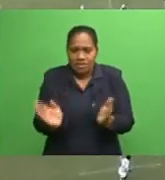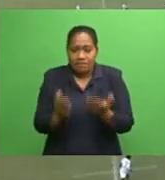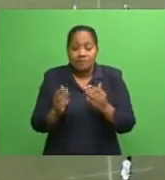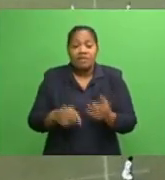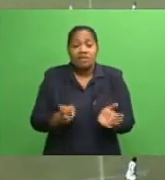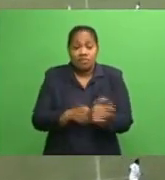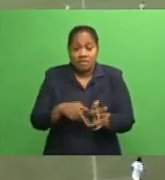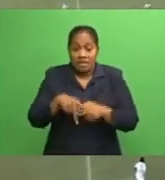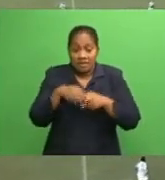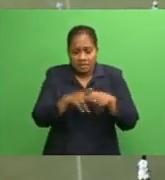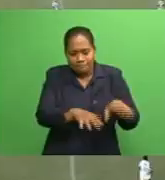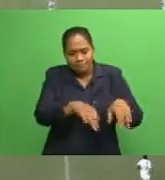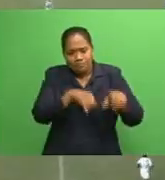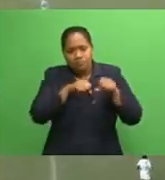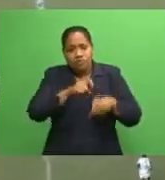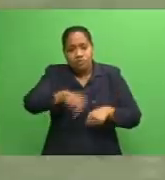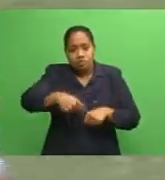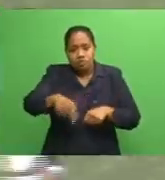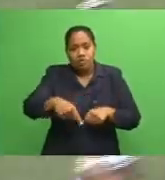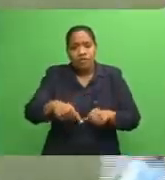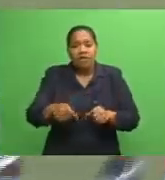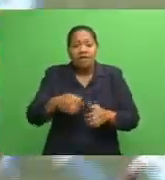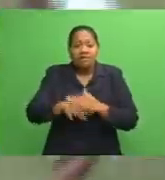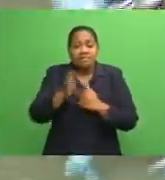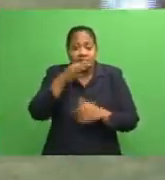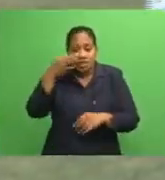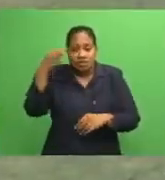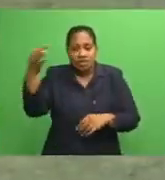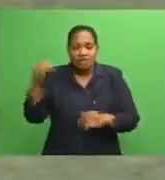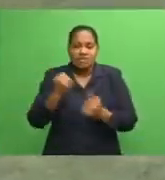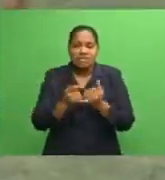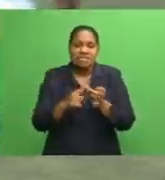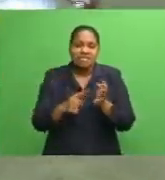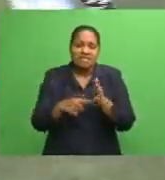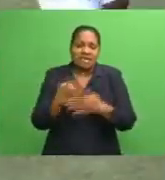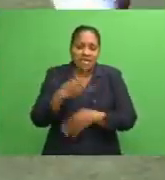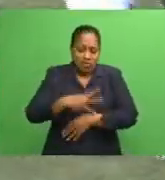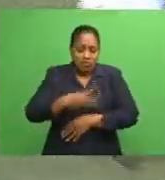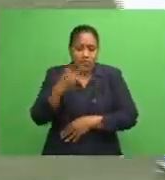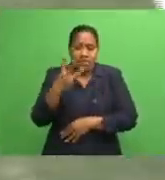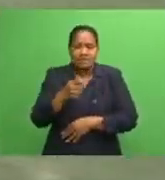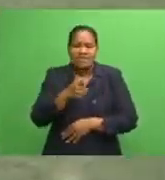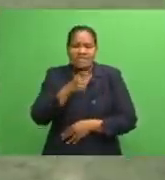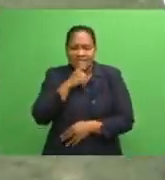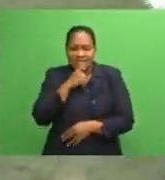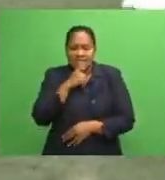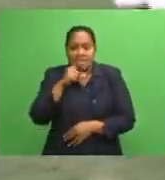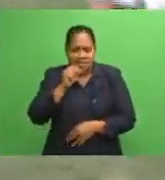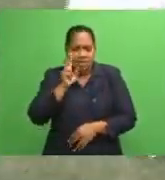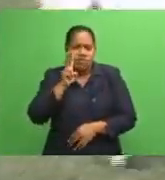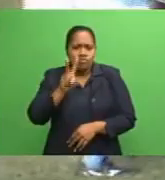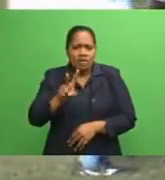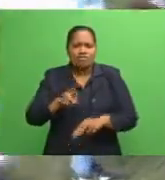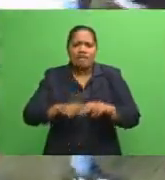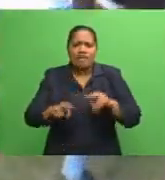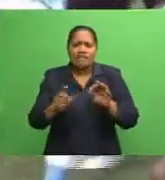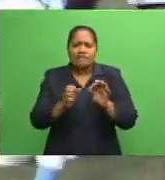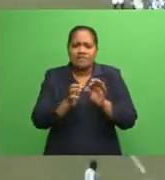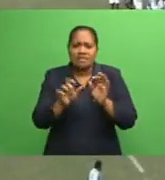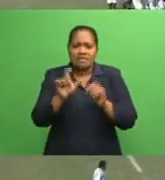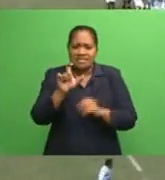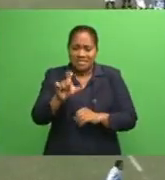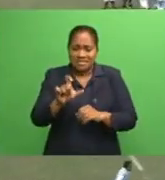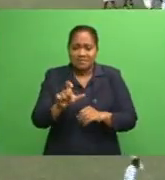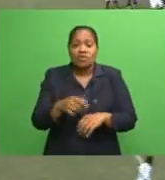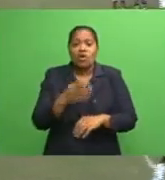Lawanga Park on Saturday at 3.30 p.m. You can watch the match live and exclusive on FBC Sports Channel on the Walesi platform. The live